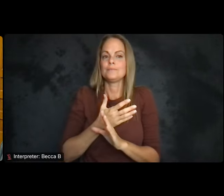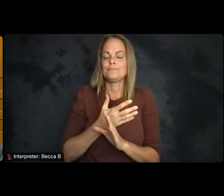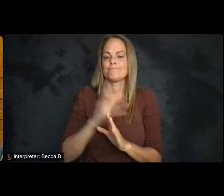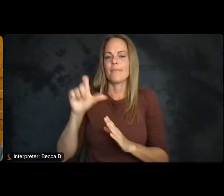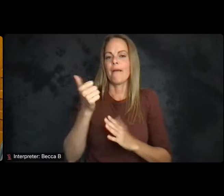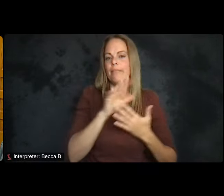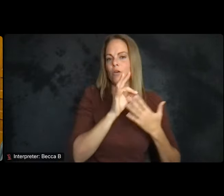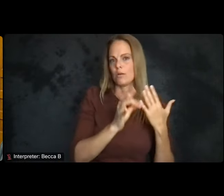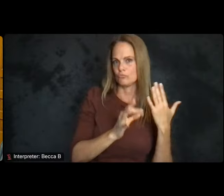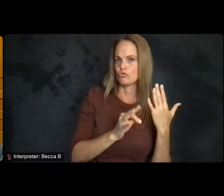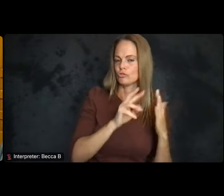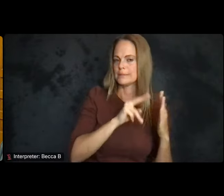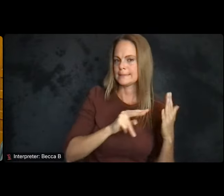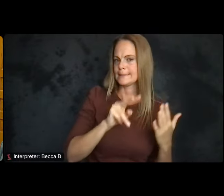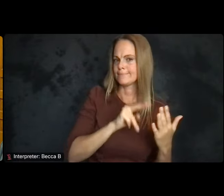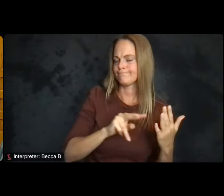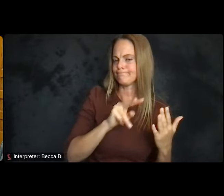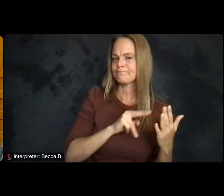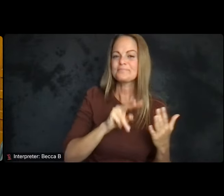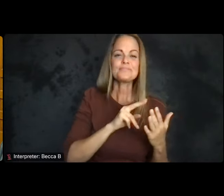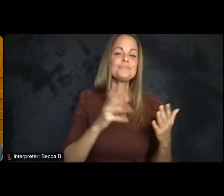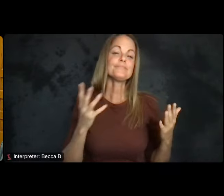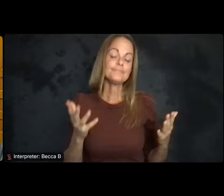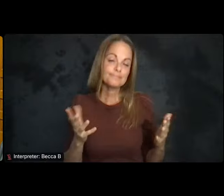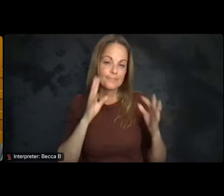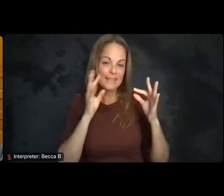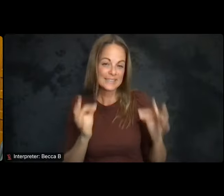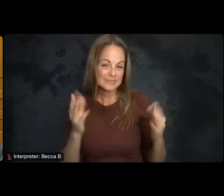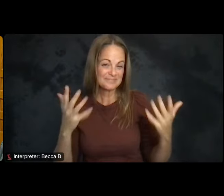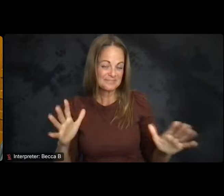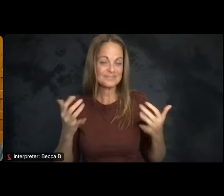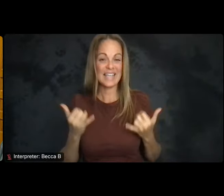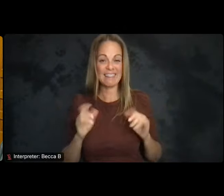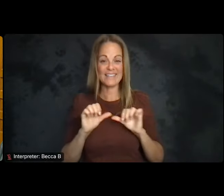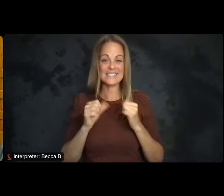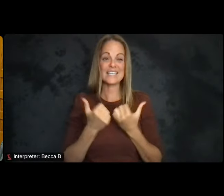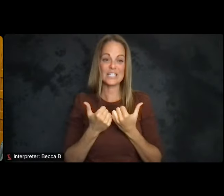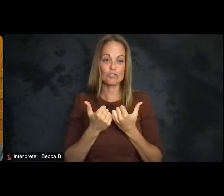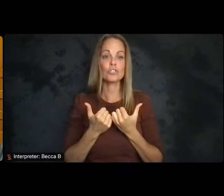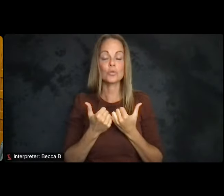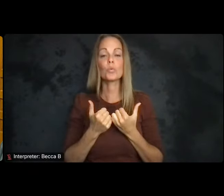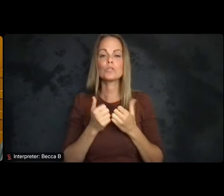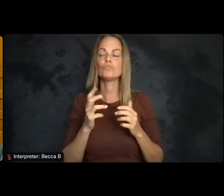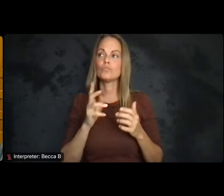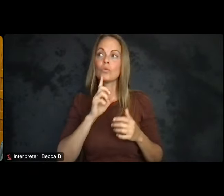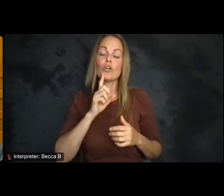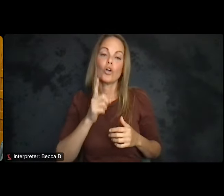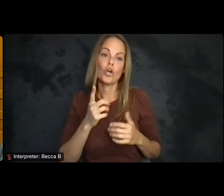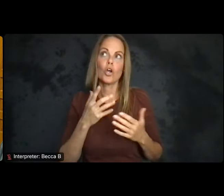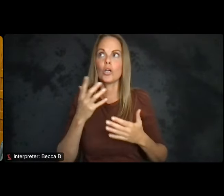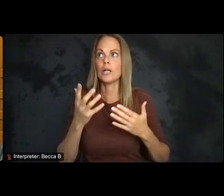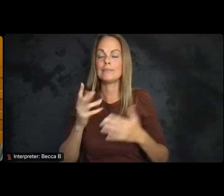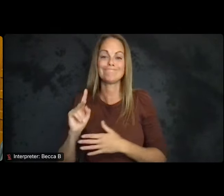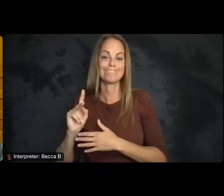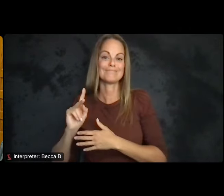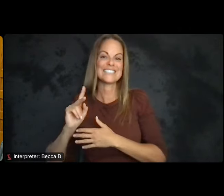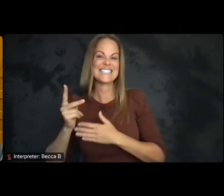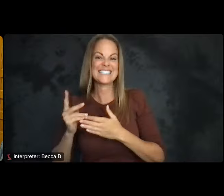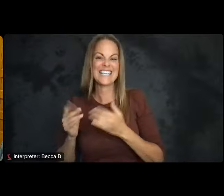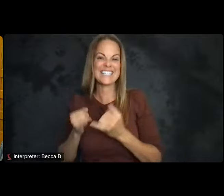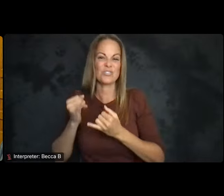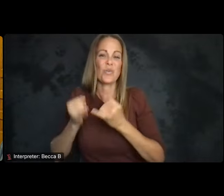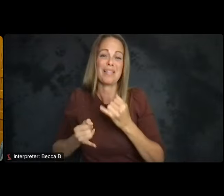options. So that being said, this agency does look, we are second to the last in the nation